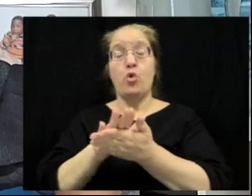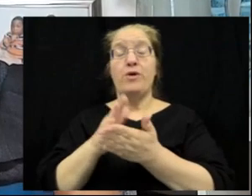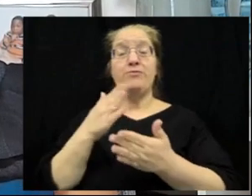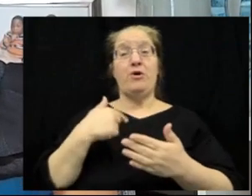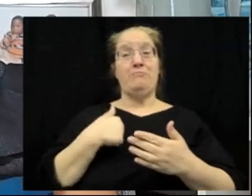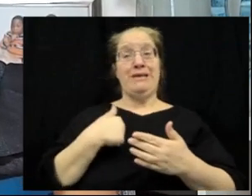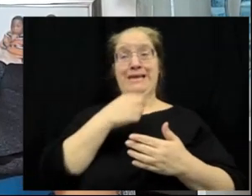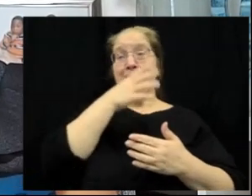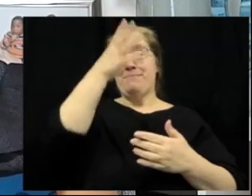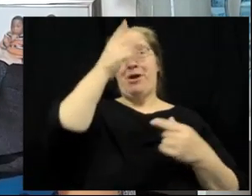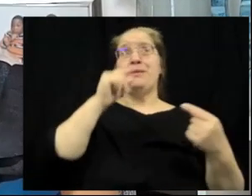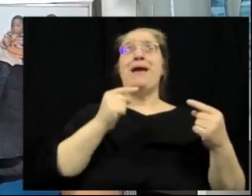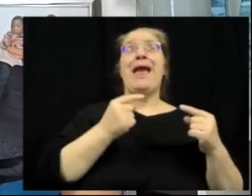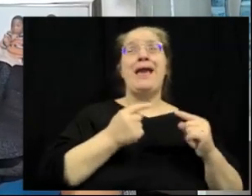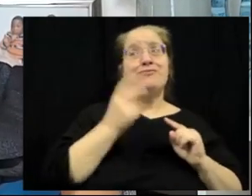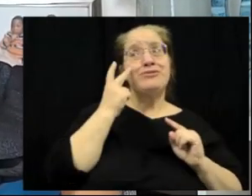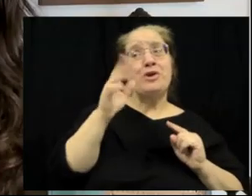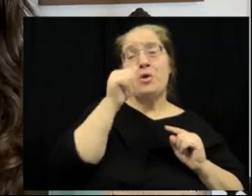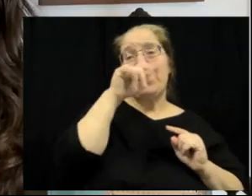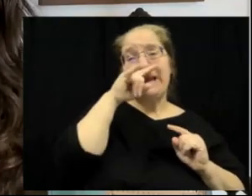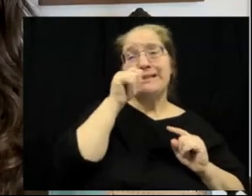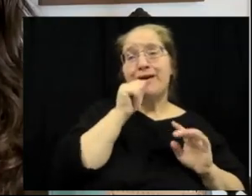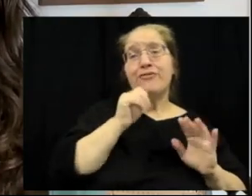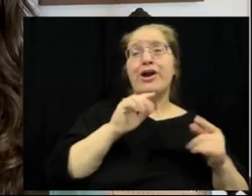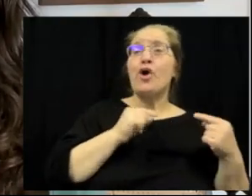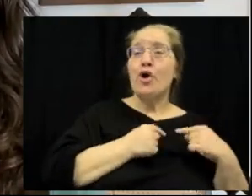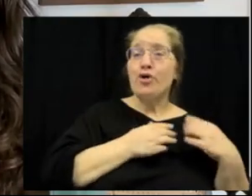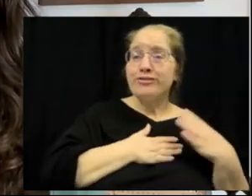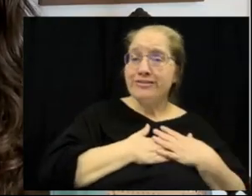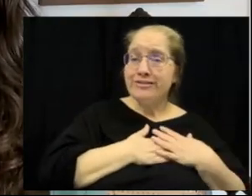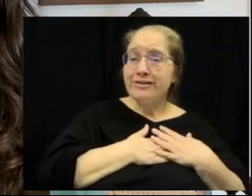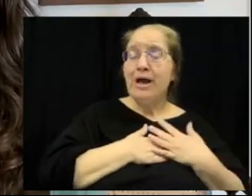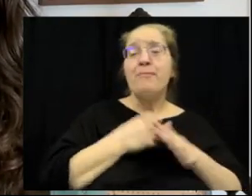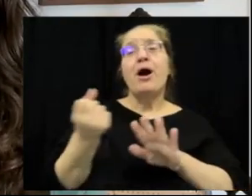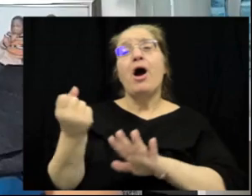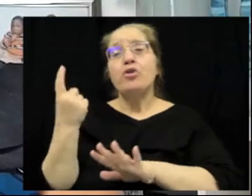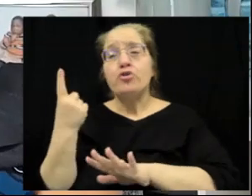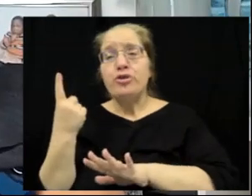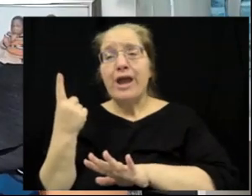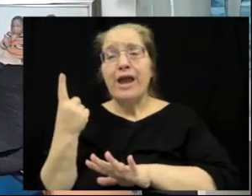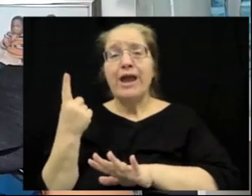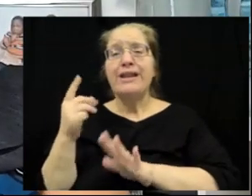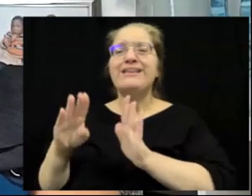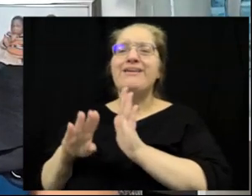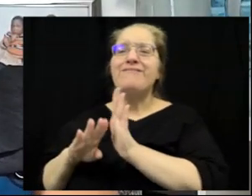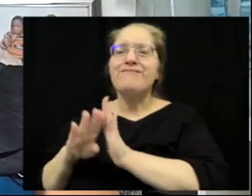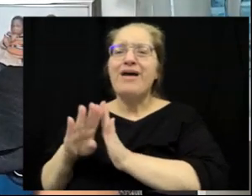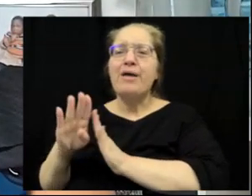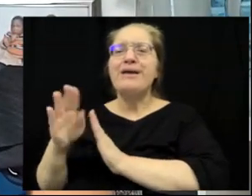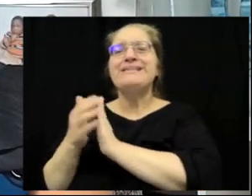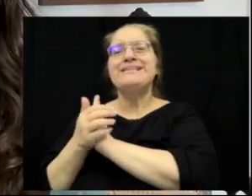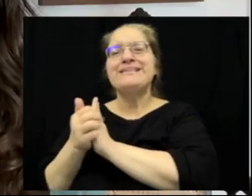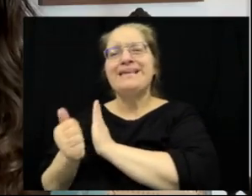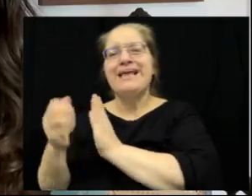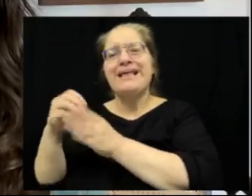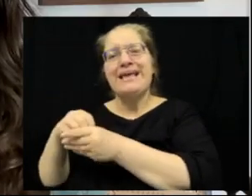you to see your child suffer. But understanding that it's developing a skill